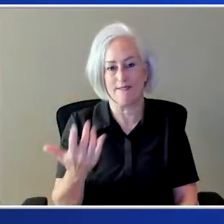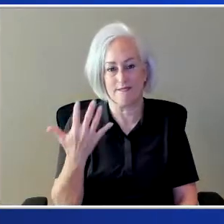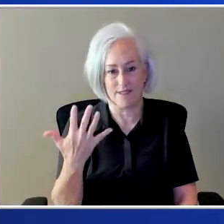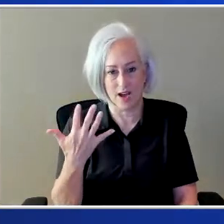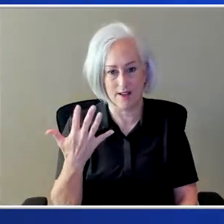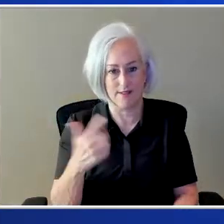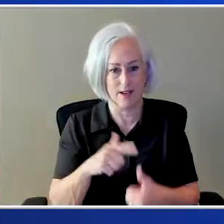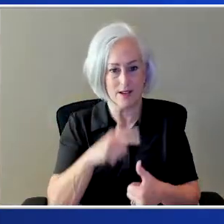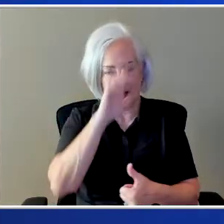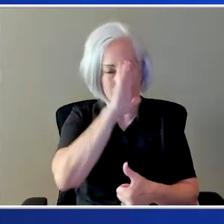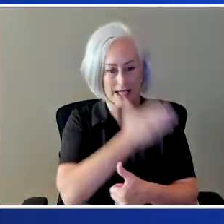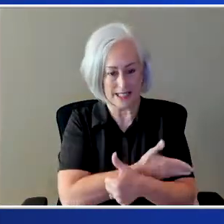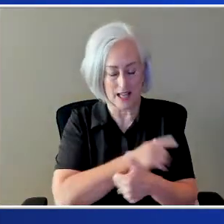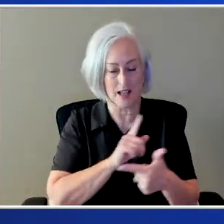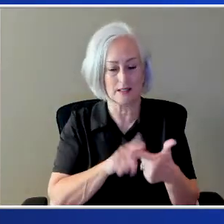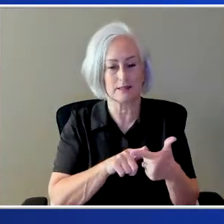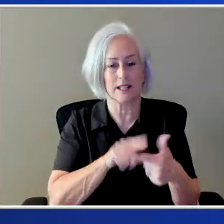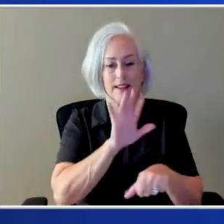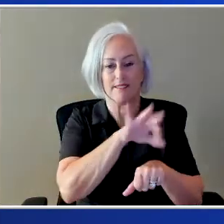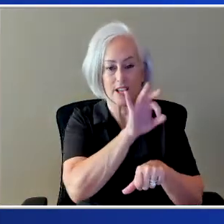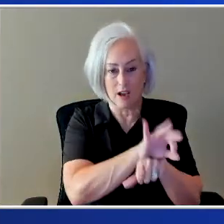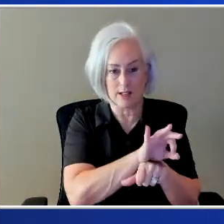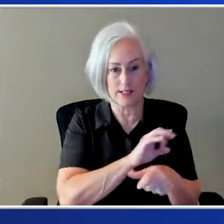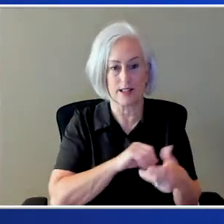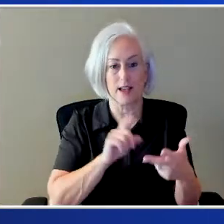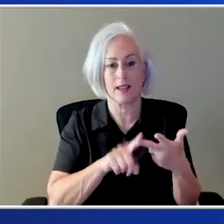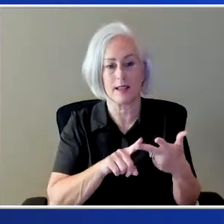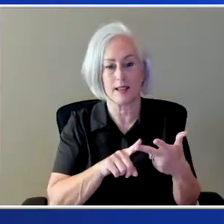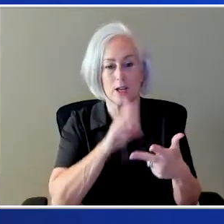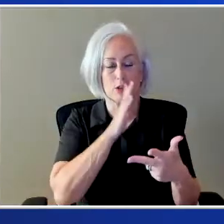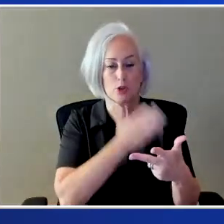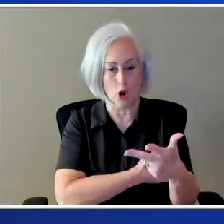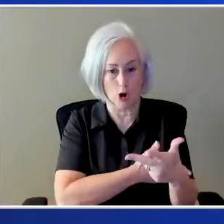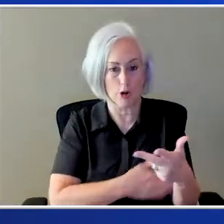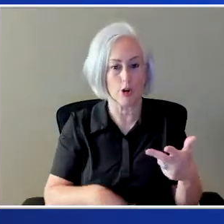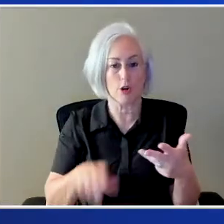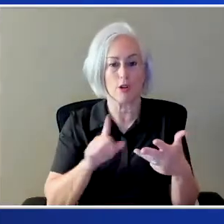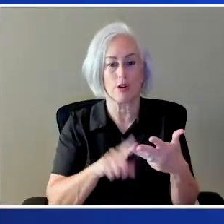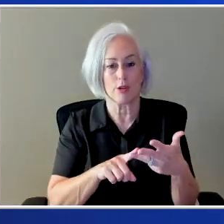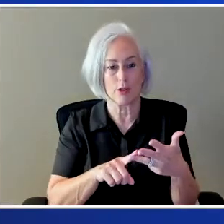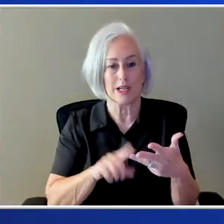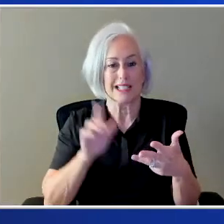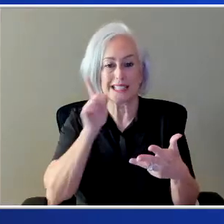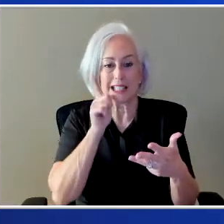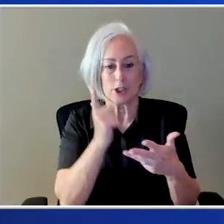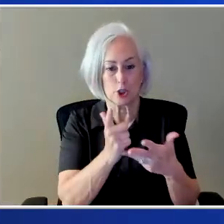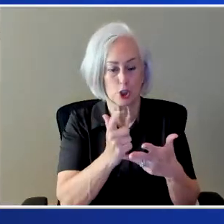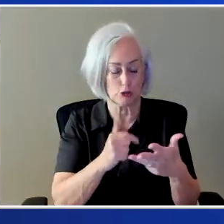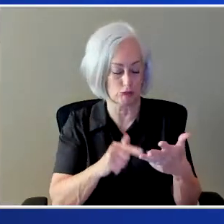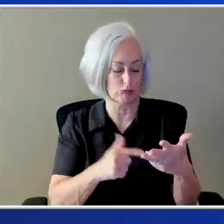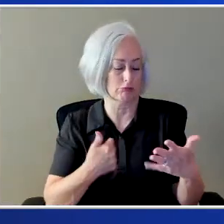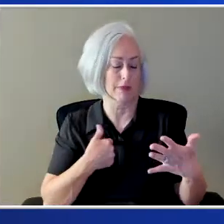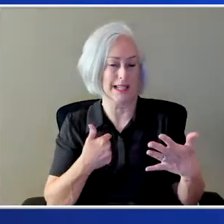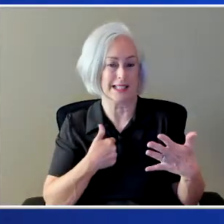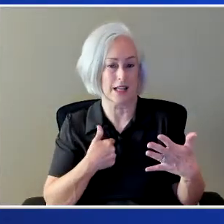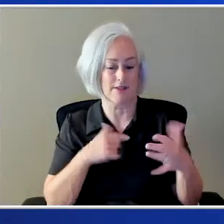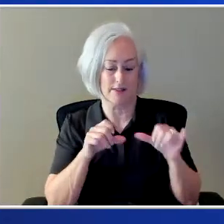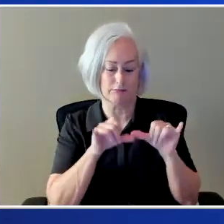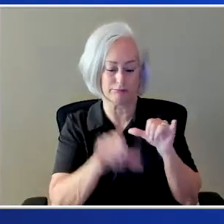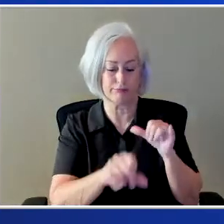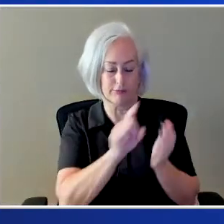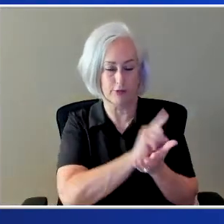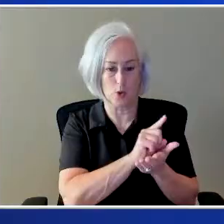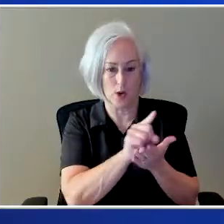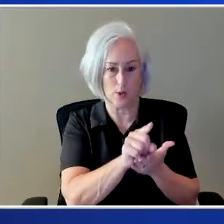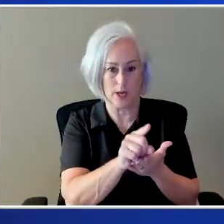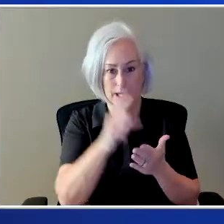daughter, and his sister and I. And so there was 5 of us all together, and we literally, none of us left the hospital for the first week because they told us